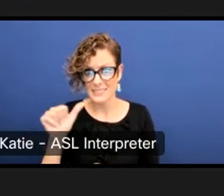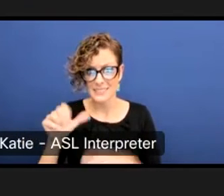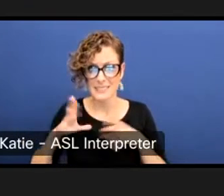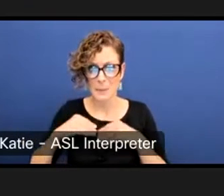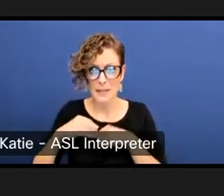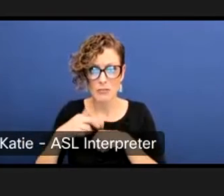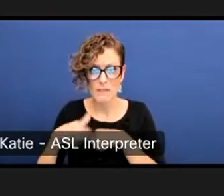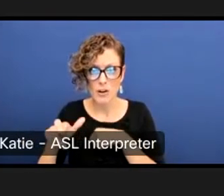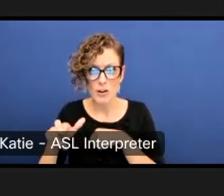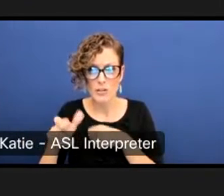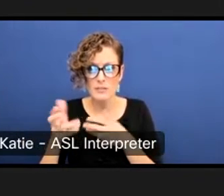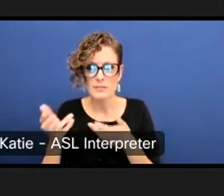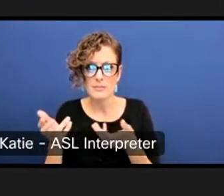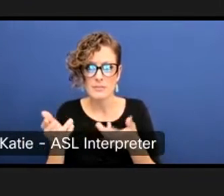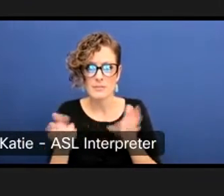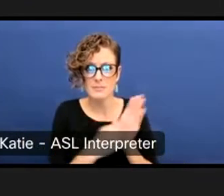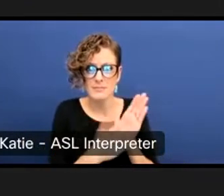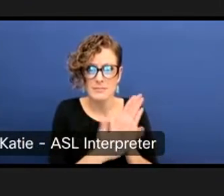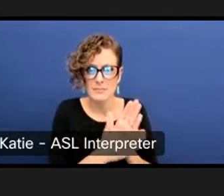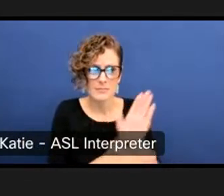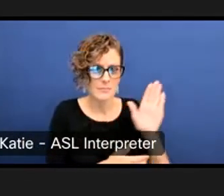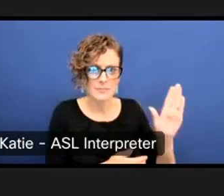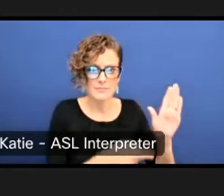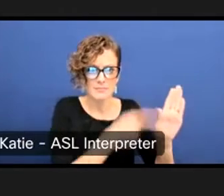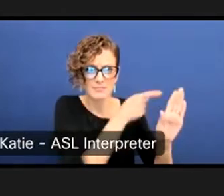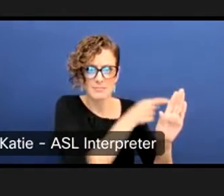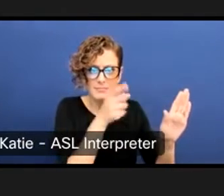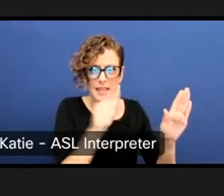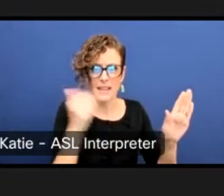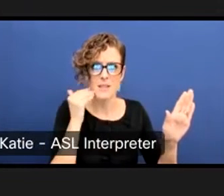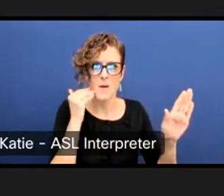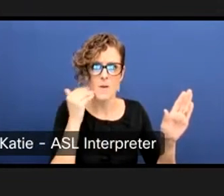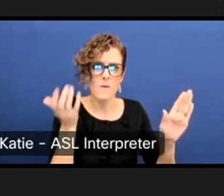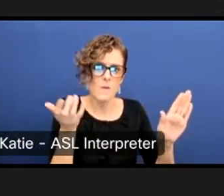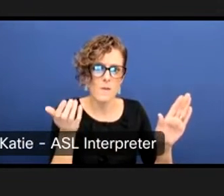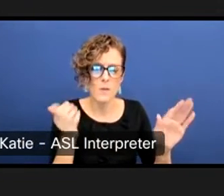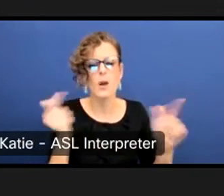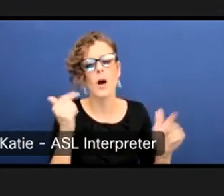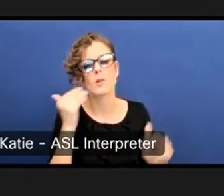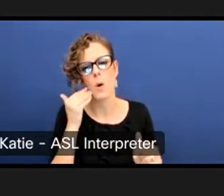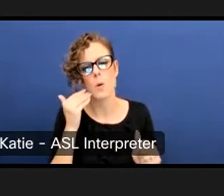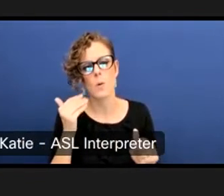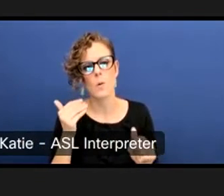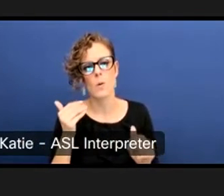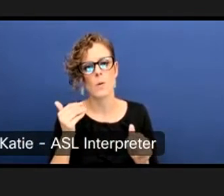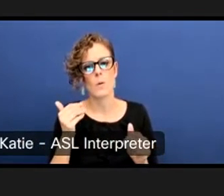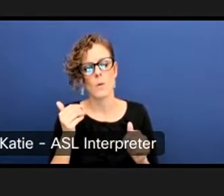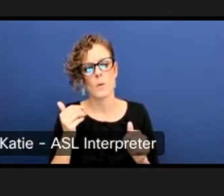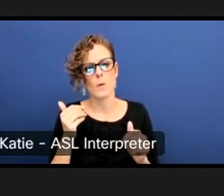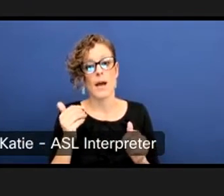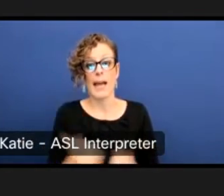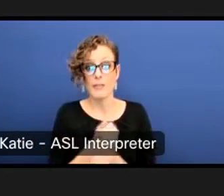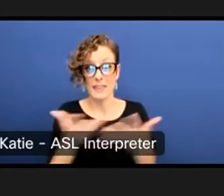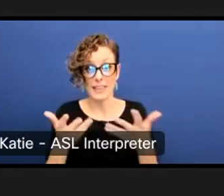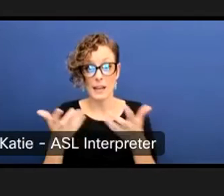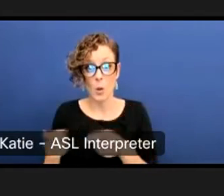like they would not be able to receive a referral. That would be the way that it is. And we all know that that's the way this is all going, right? Is that everything that goes